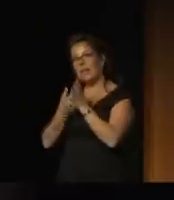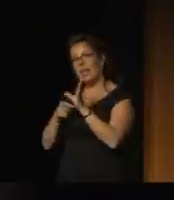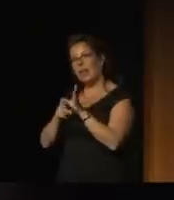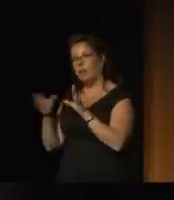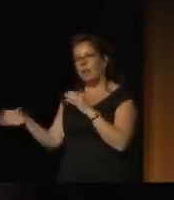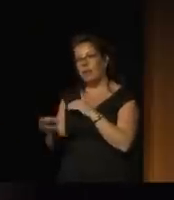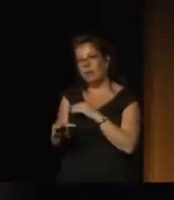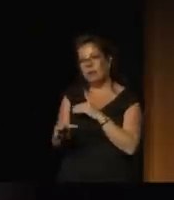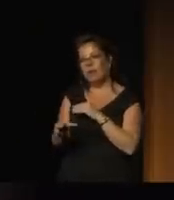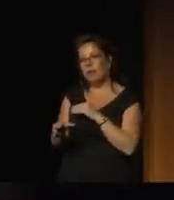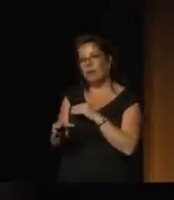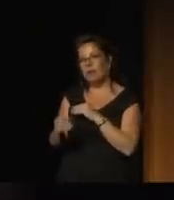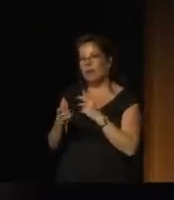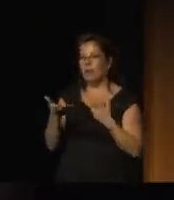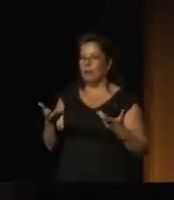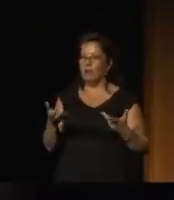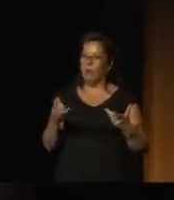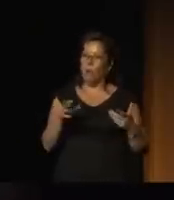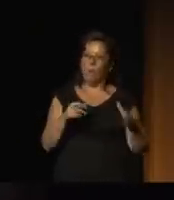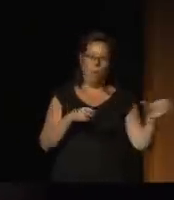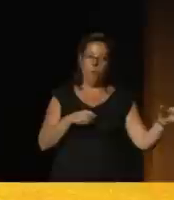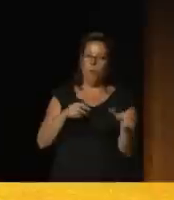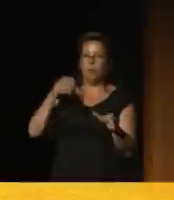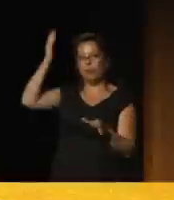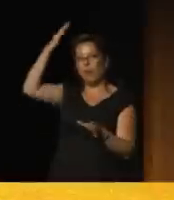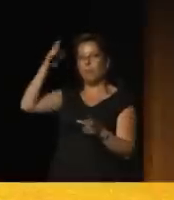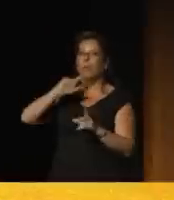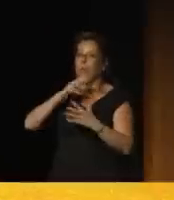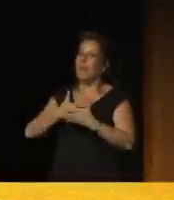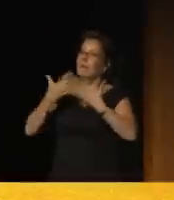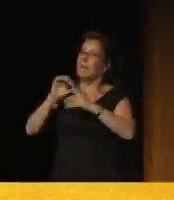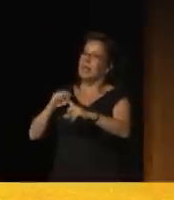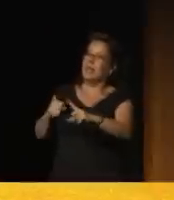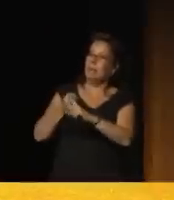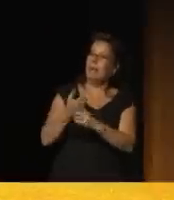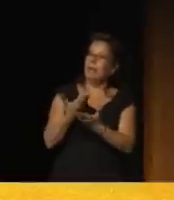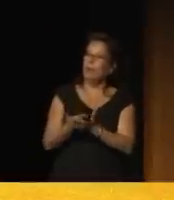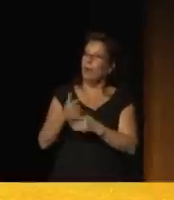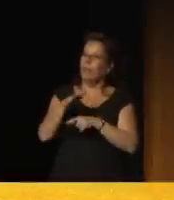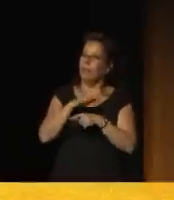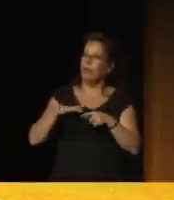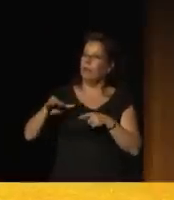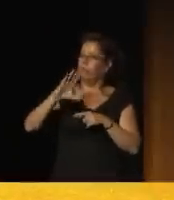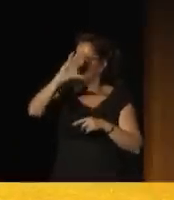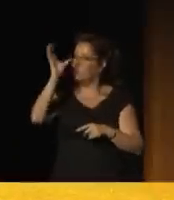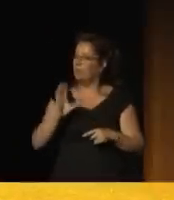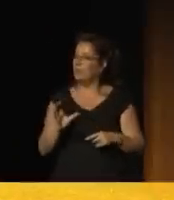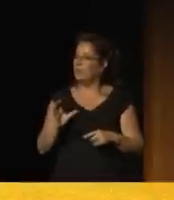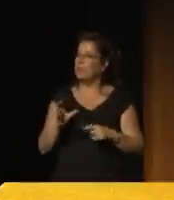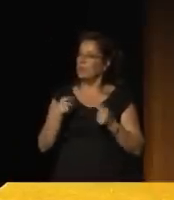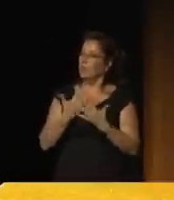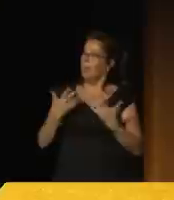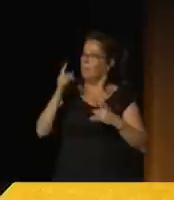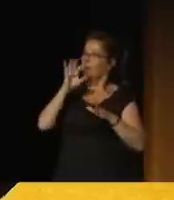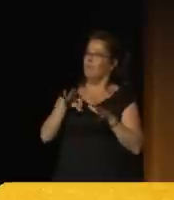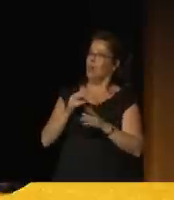filled it was really, really material and was going to have massive impacts on the country and the direction that things took. So, and I think